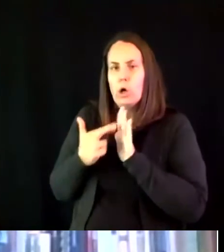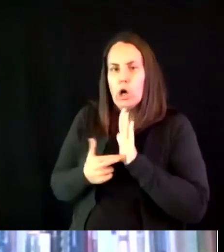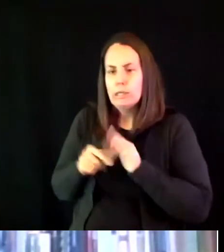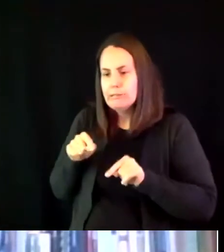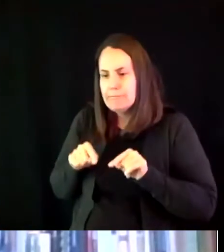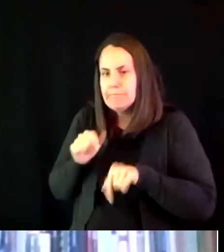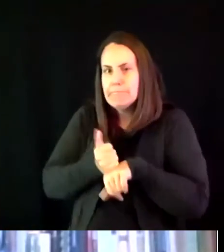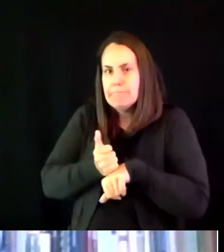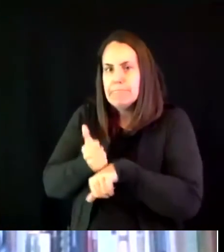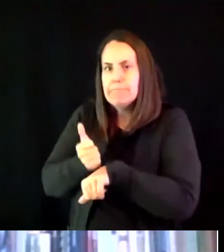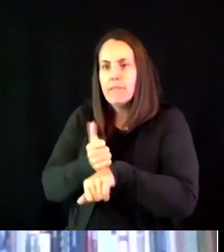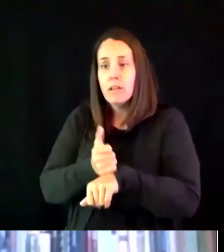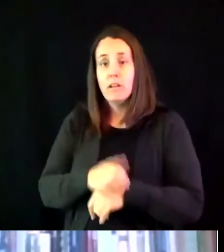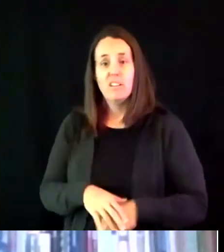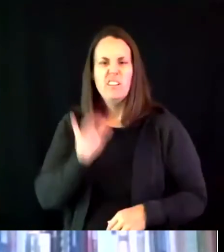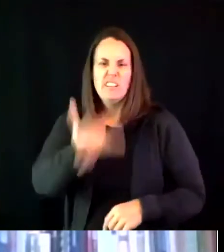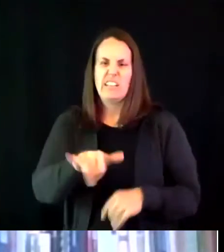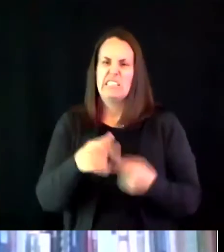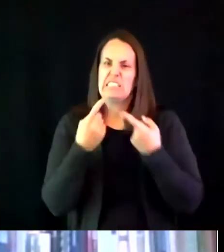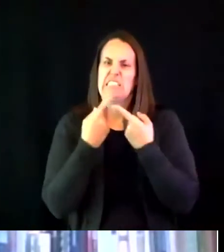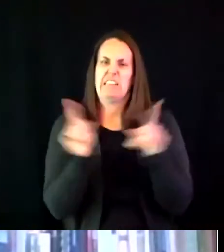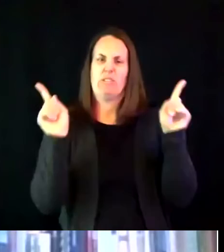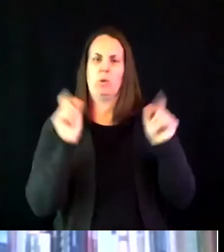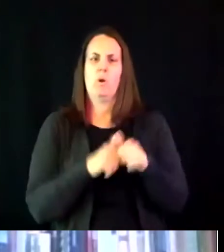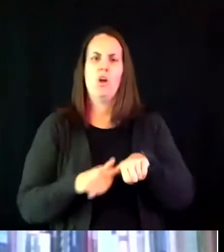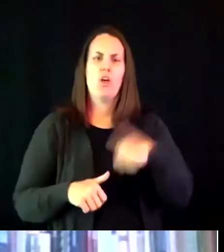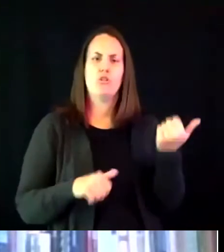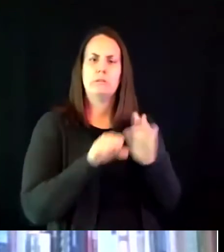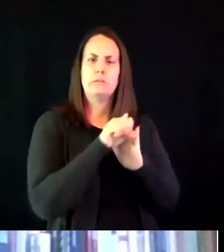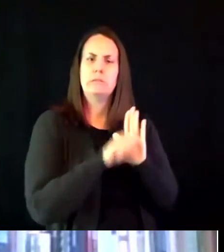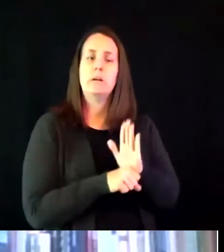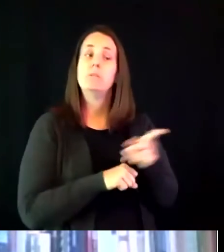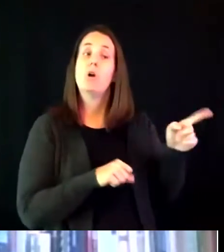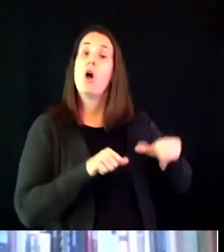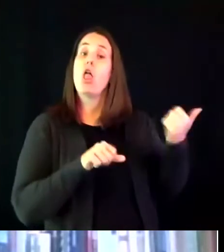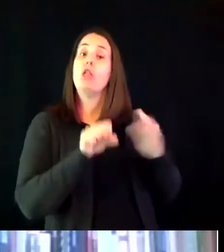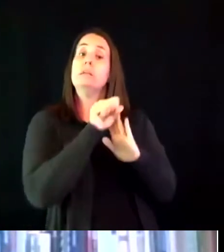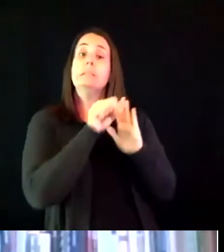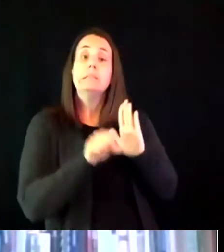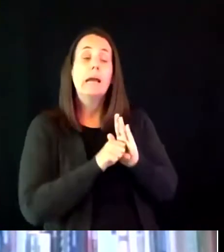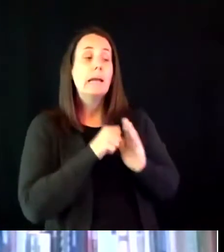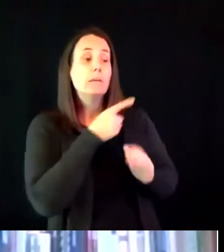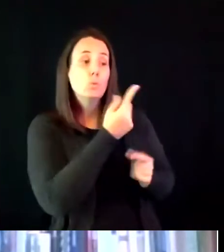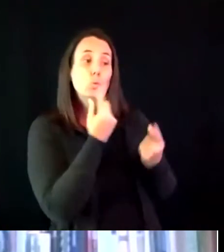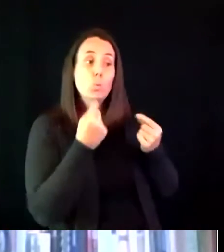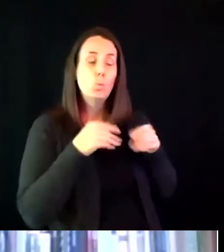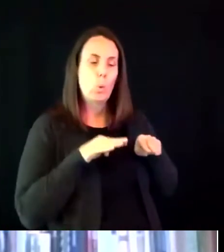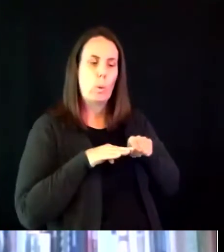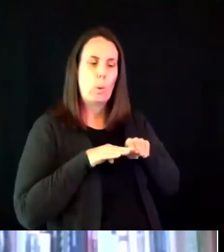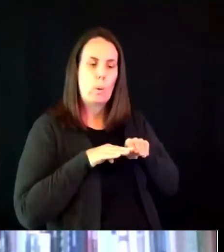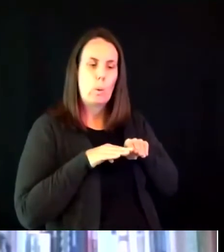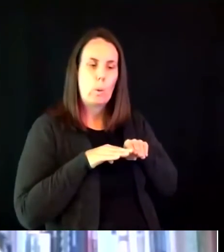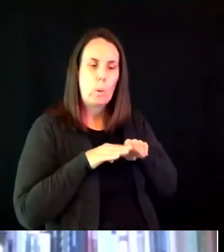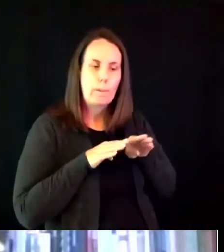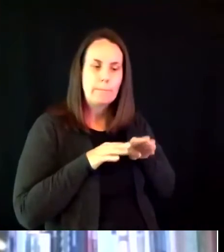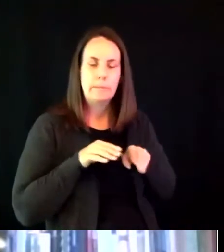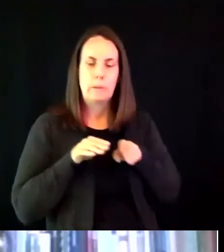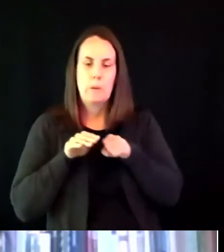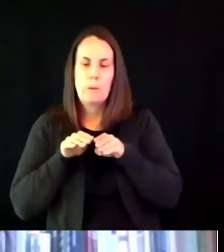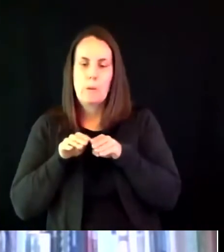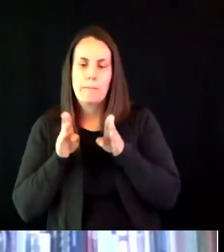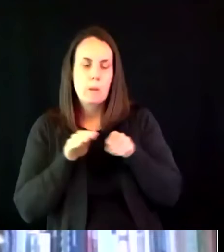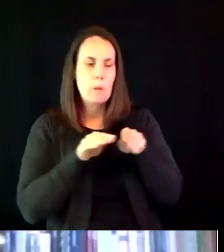the state, the majority of Midwestern states that surround Wisconsin that did more gradual